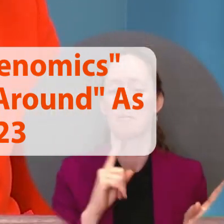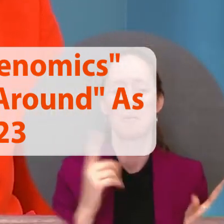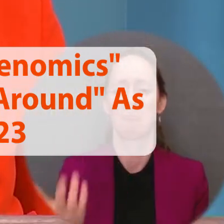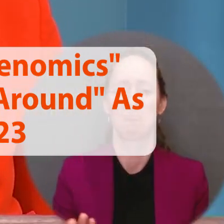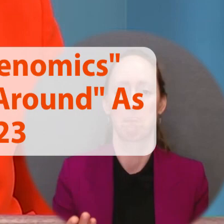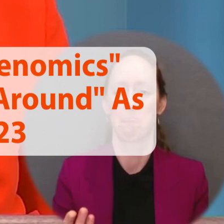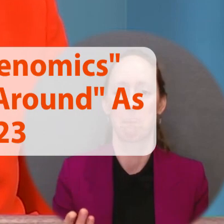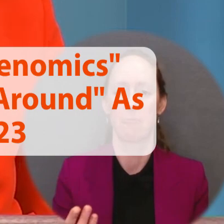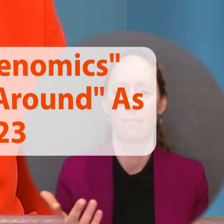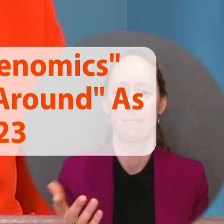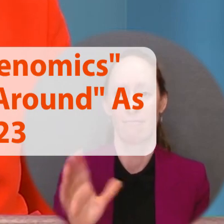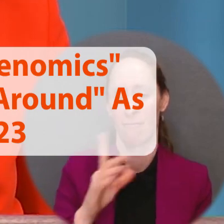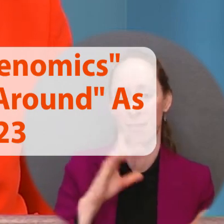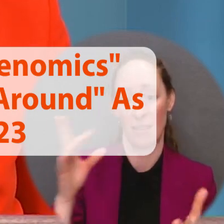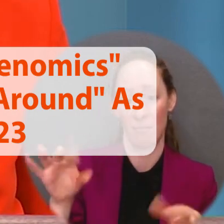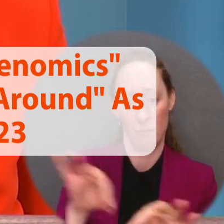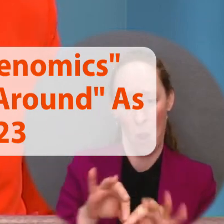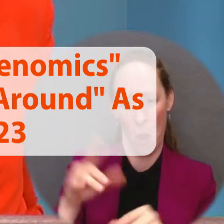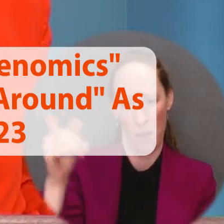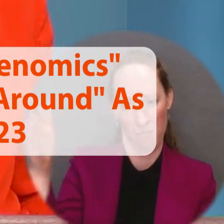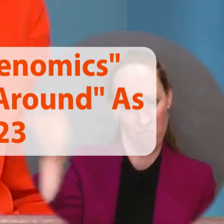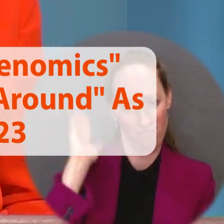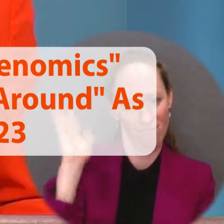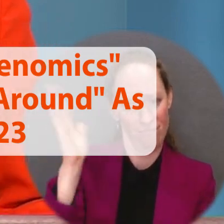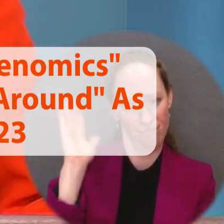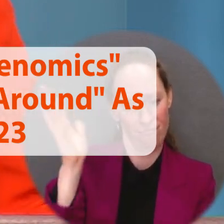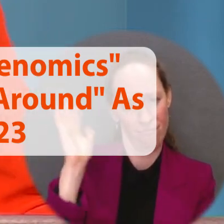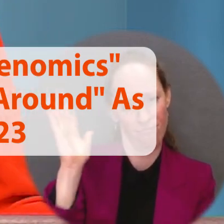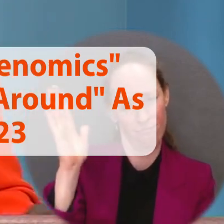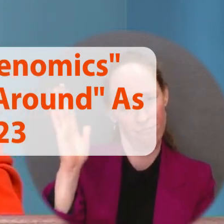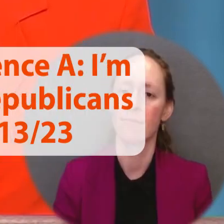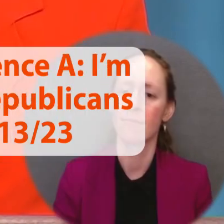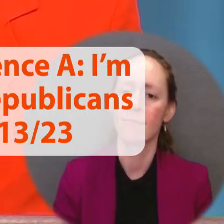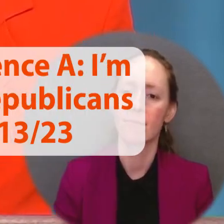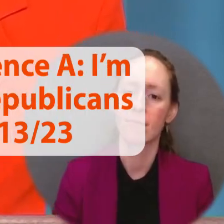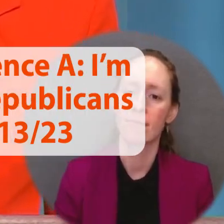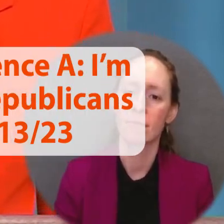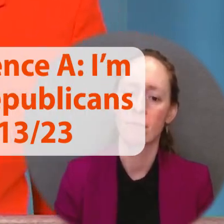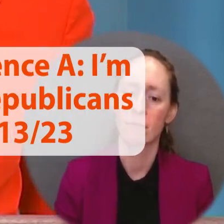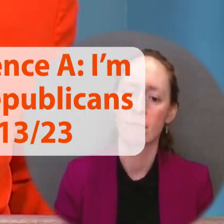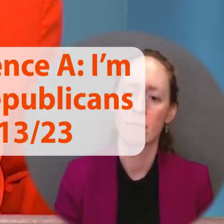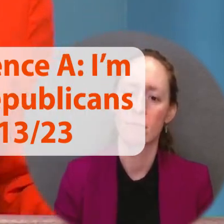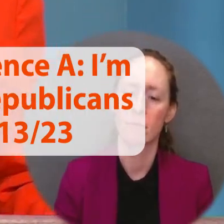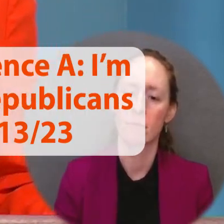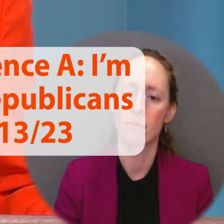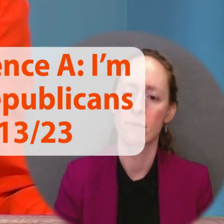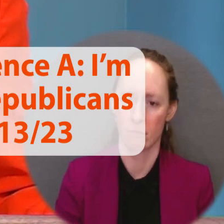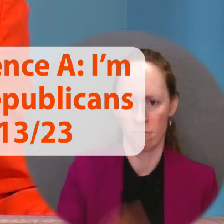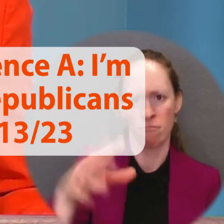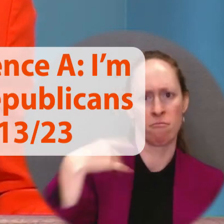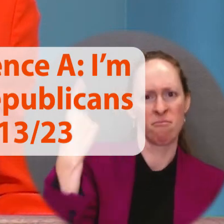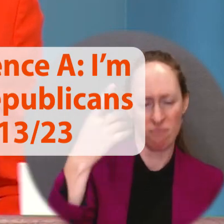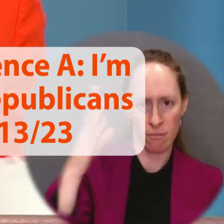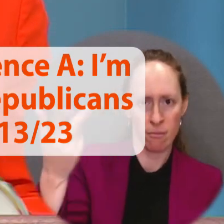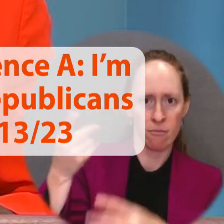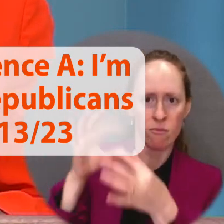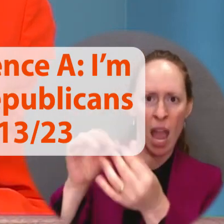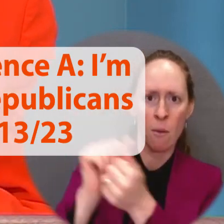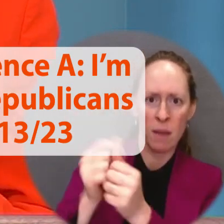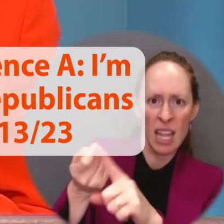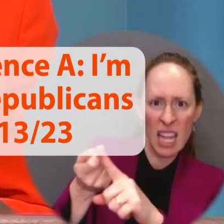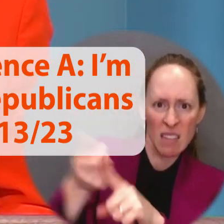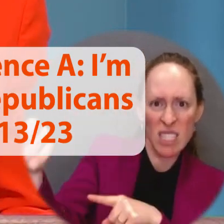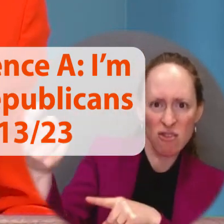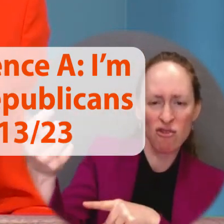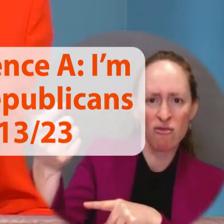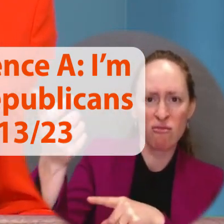really important speech, a major speech, as you heard us coin it, on Bidenomics. On impeachment, does the president or the